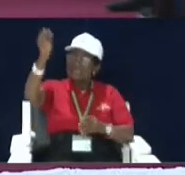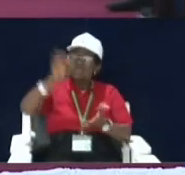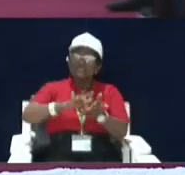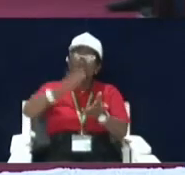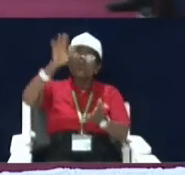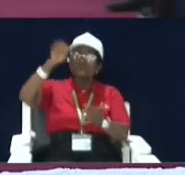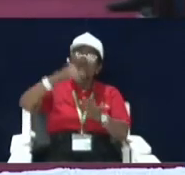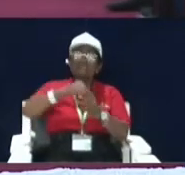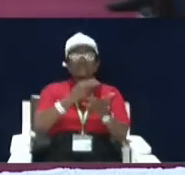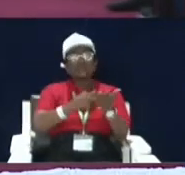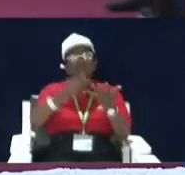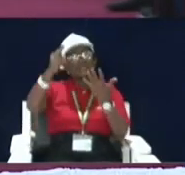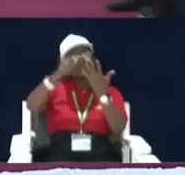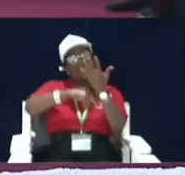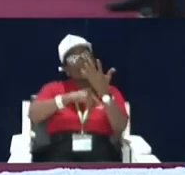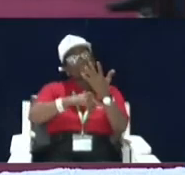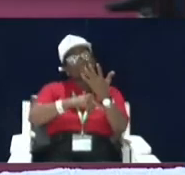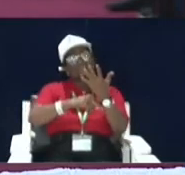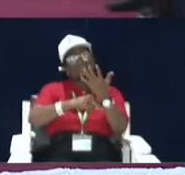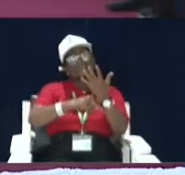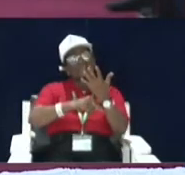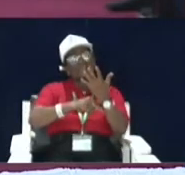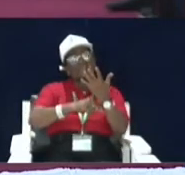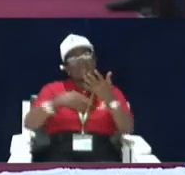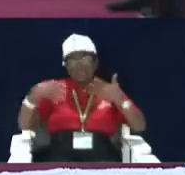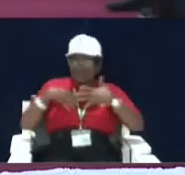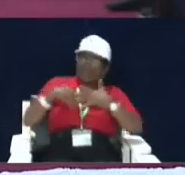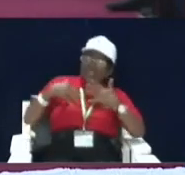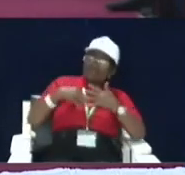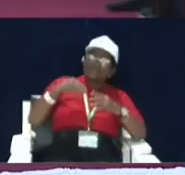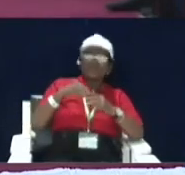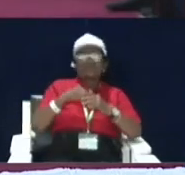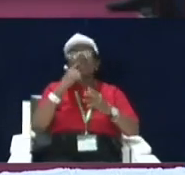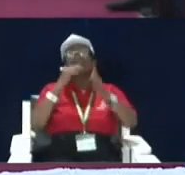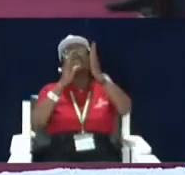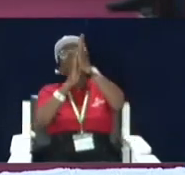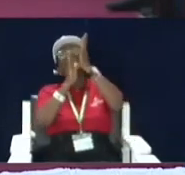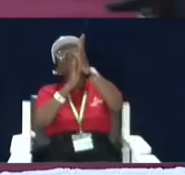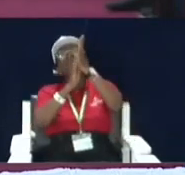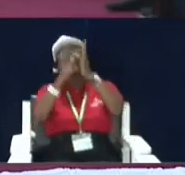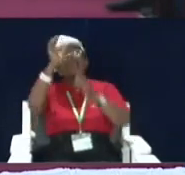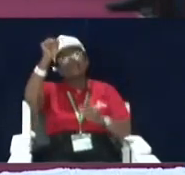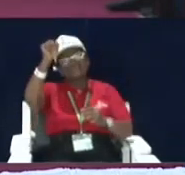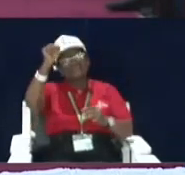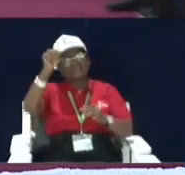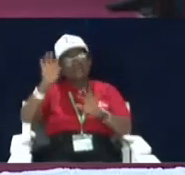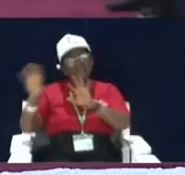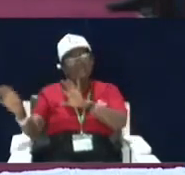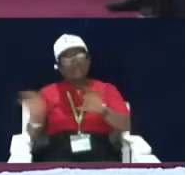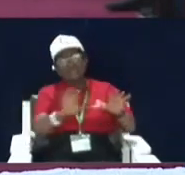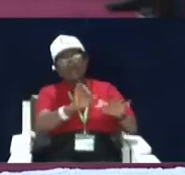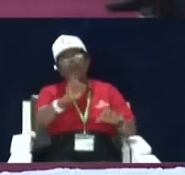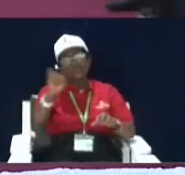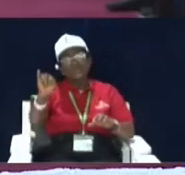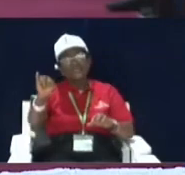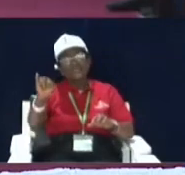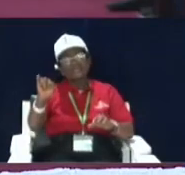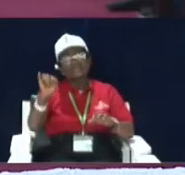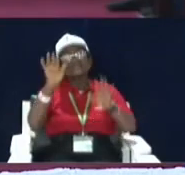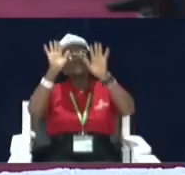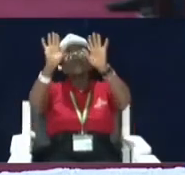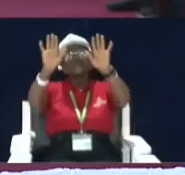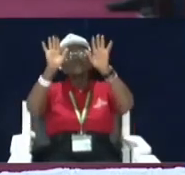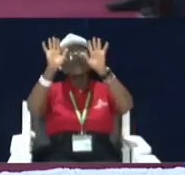glorious in holiness, fearful in praises, doing